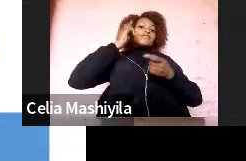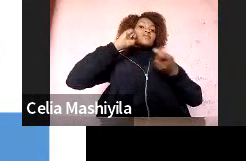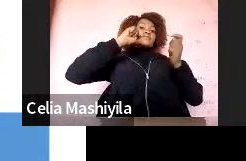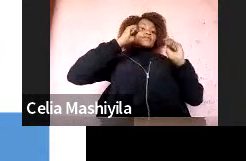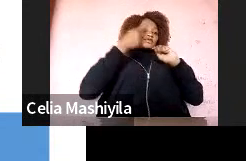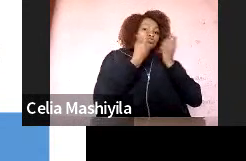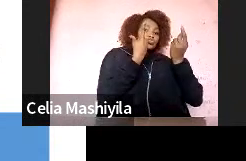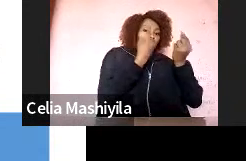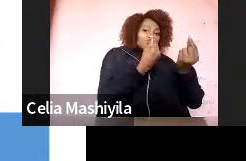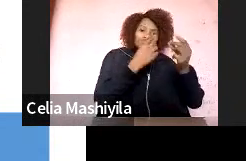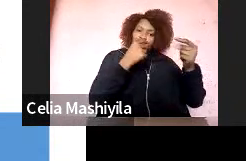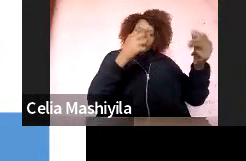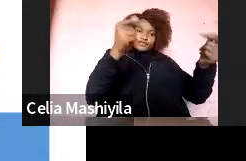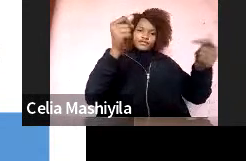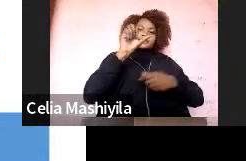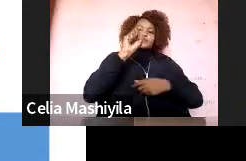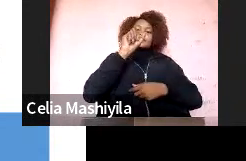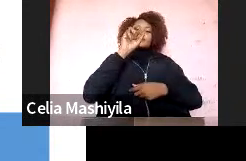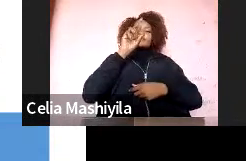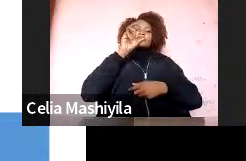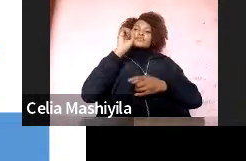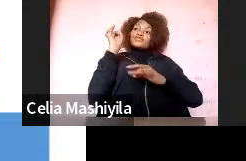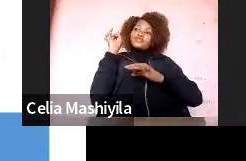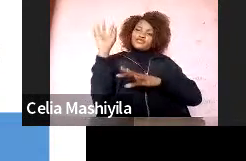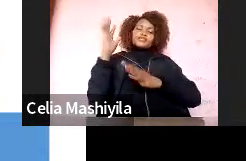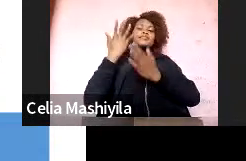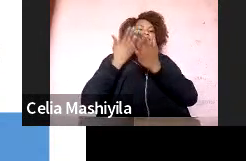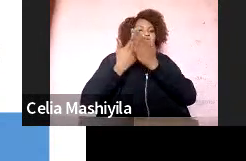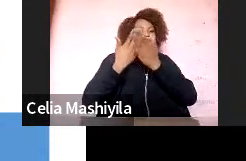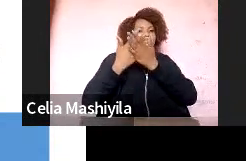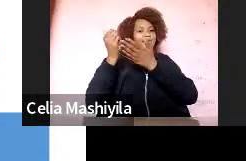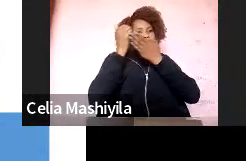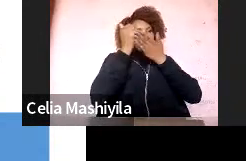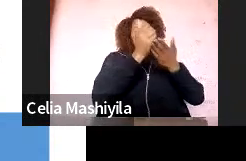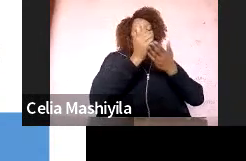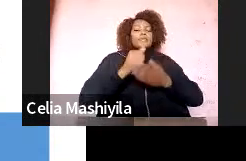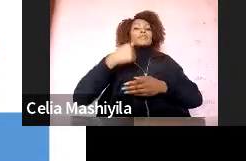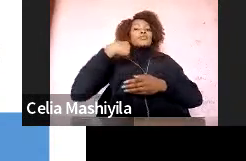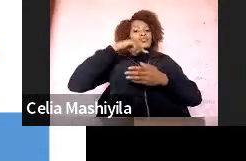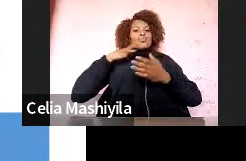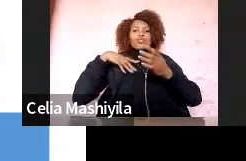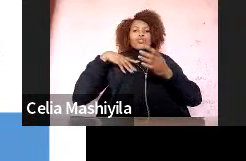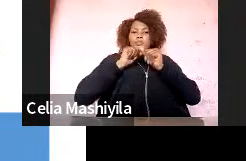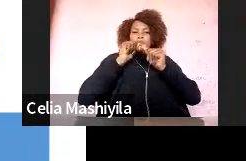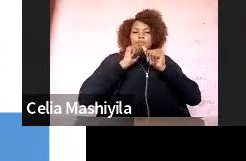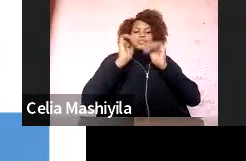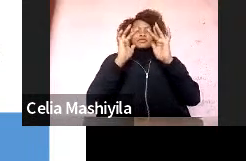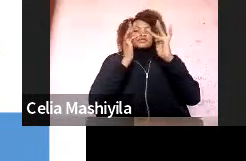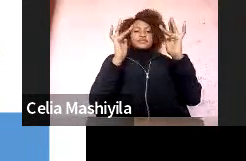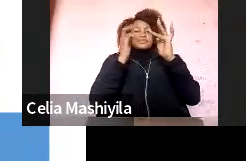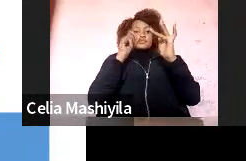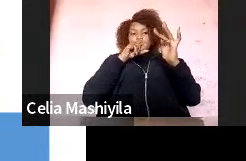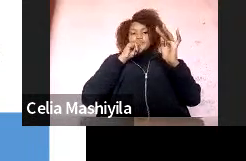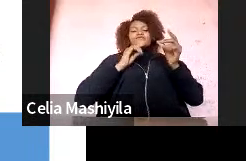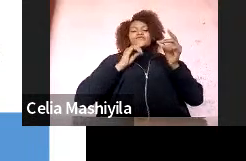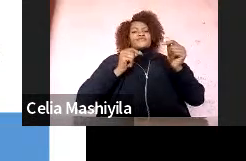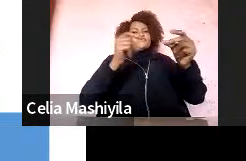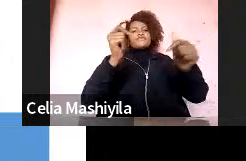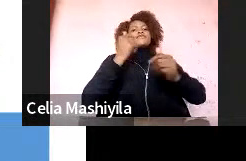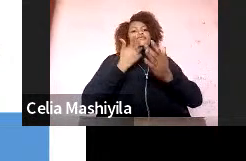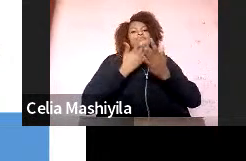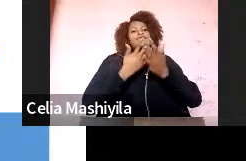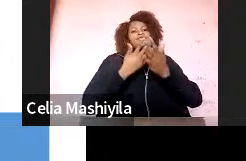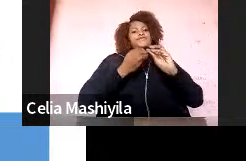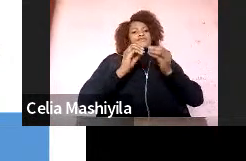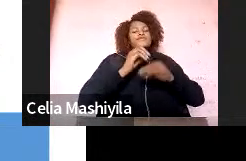whatever correspondence is on time. And that's why we prefer online e-filing Mobi app, because that's quicker. And also, we also